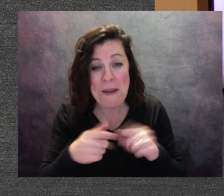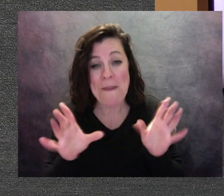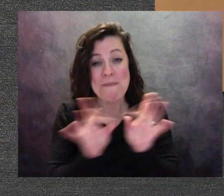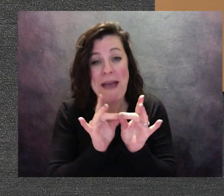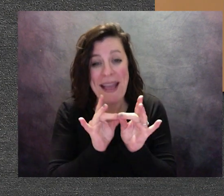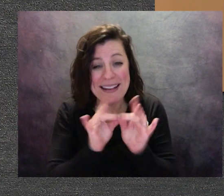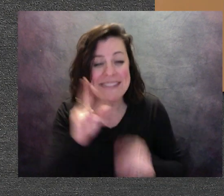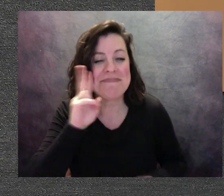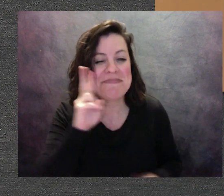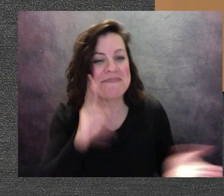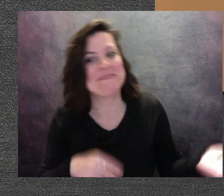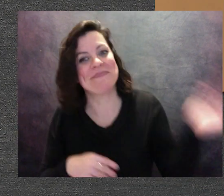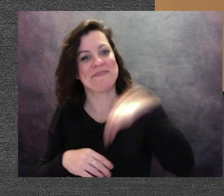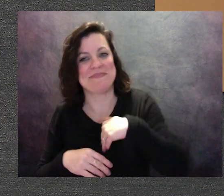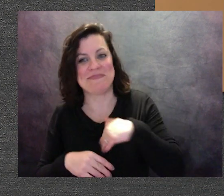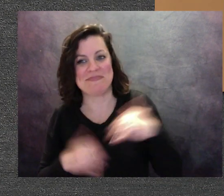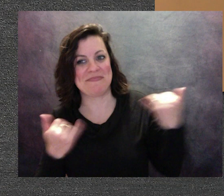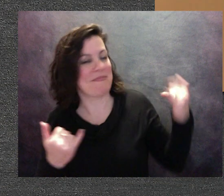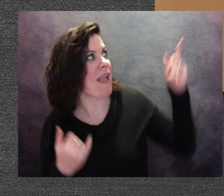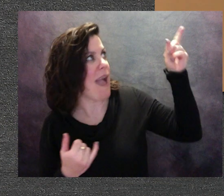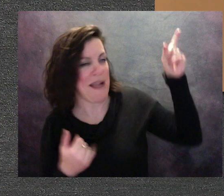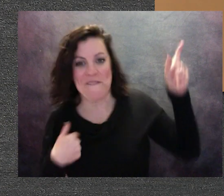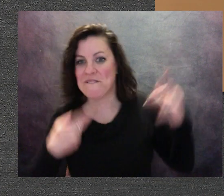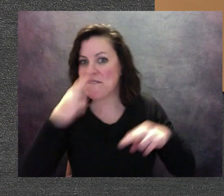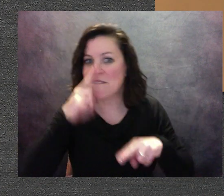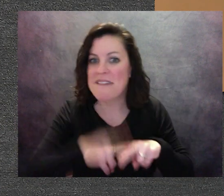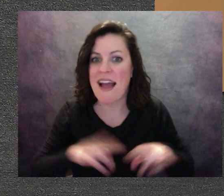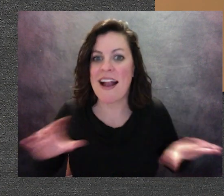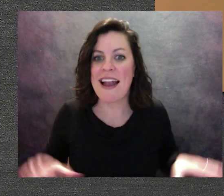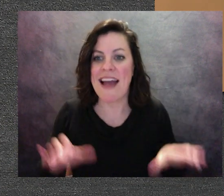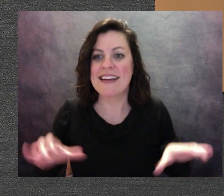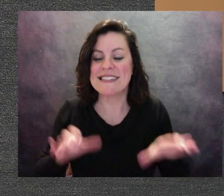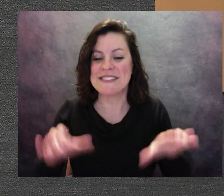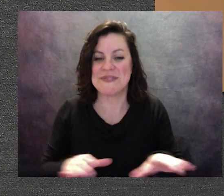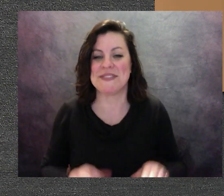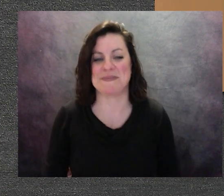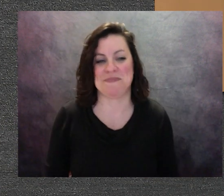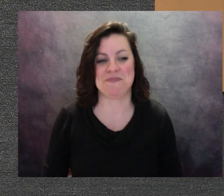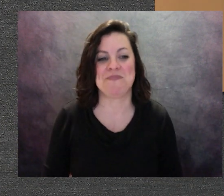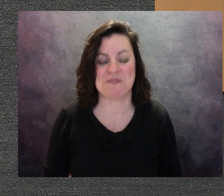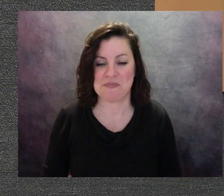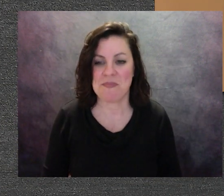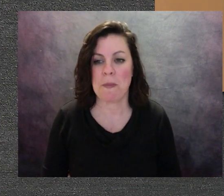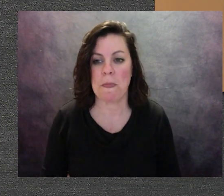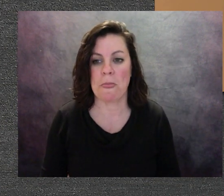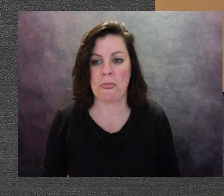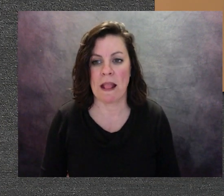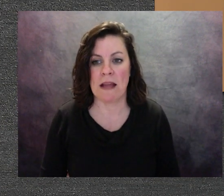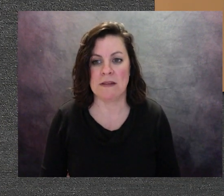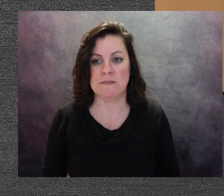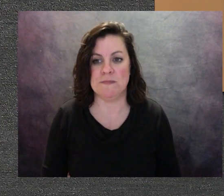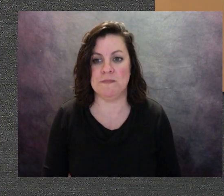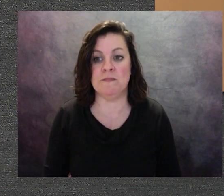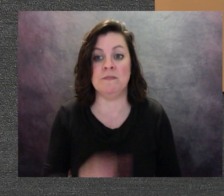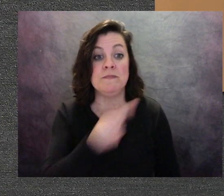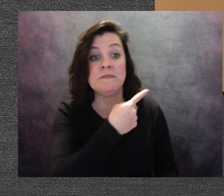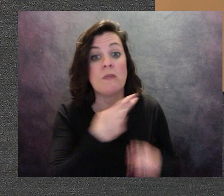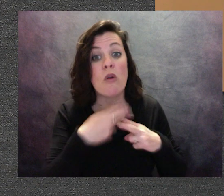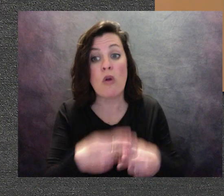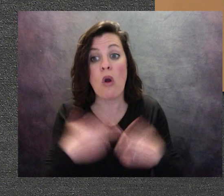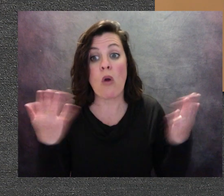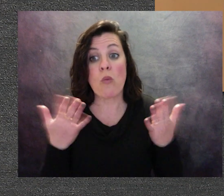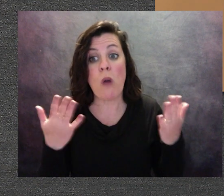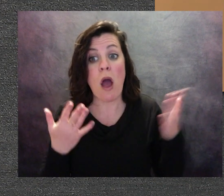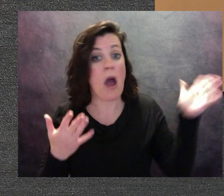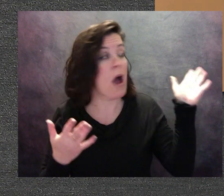me. Now we're going to do a fun activity with magnets. And it's called What is